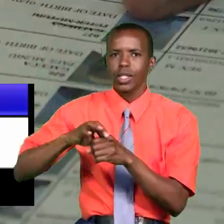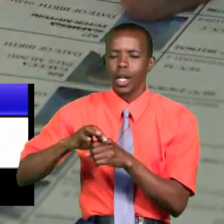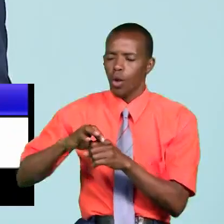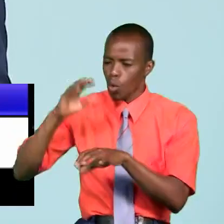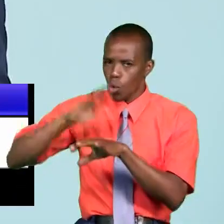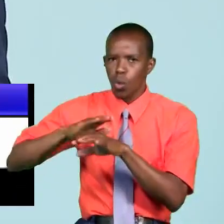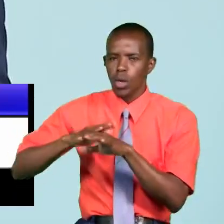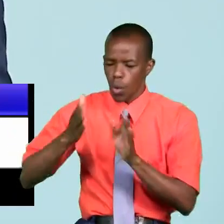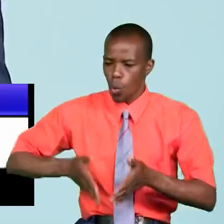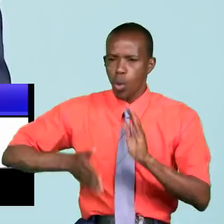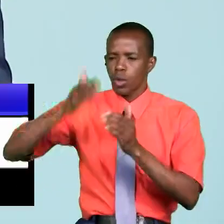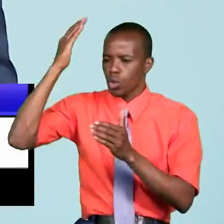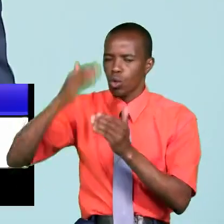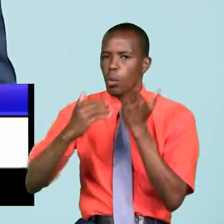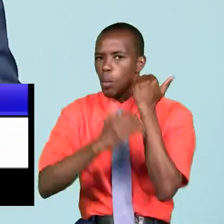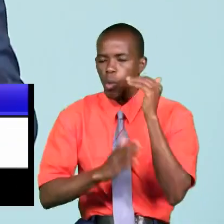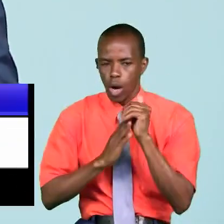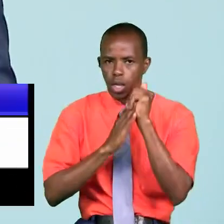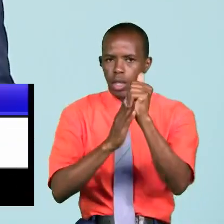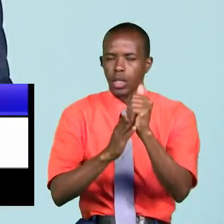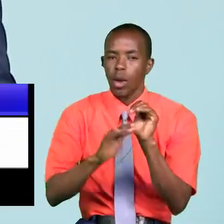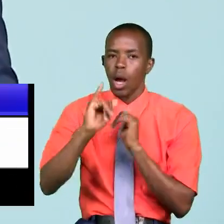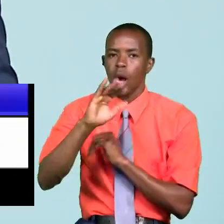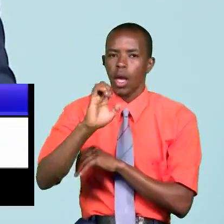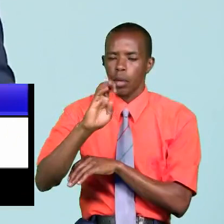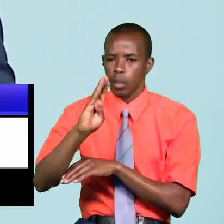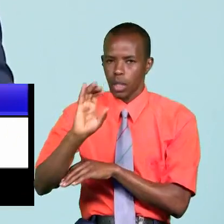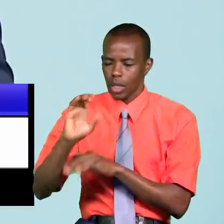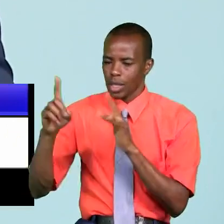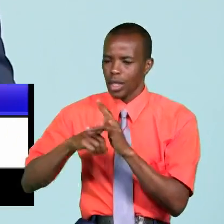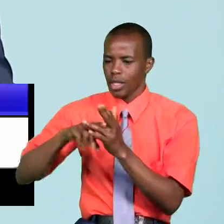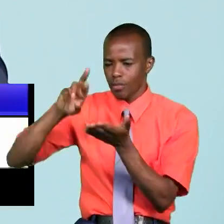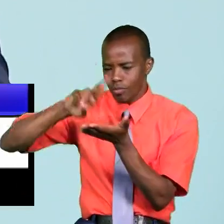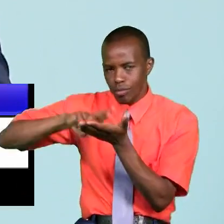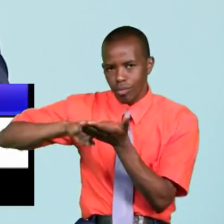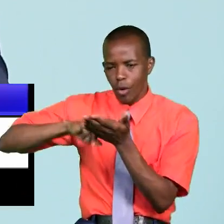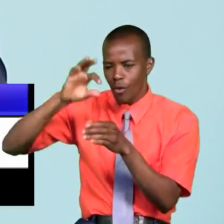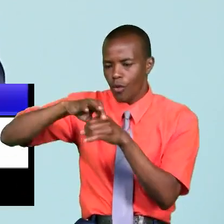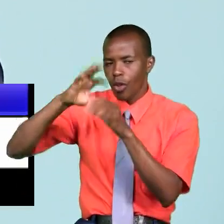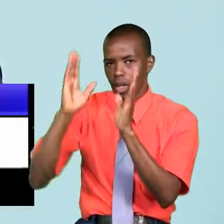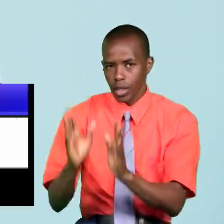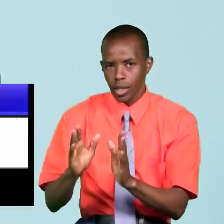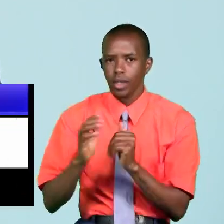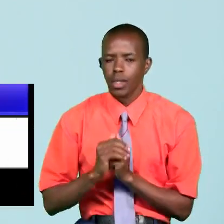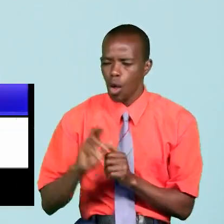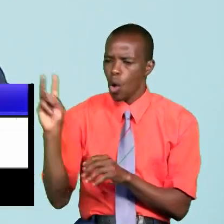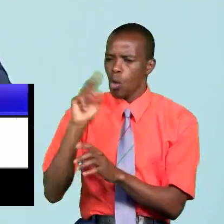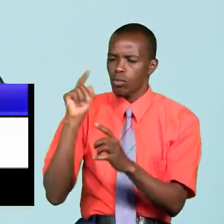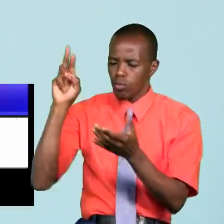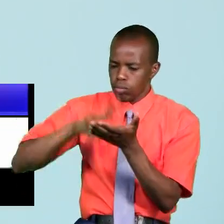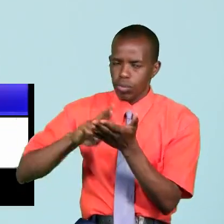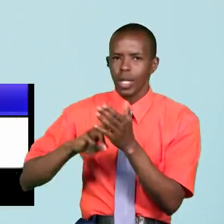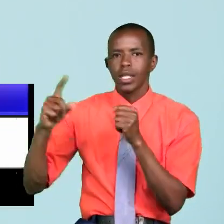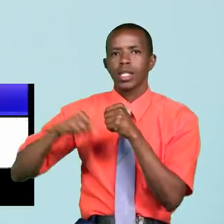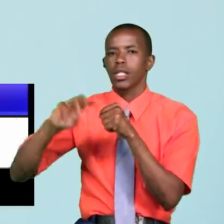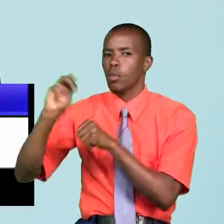leadership. IEBC has rolled out registration of voters looking to register over 6 million